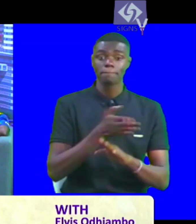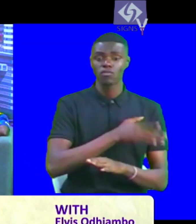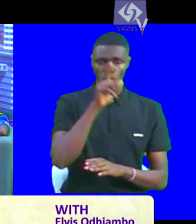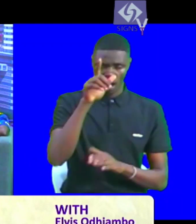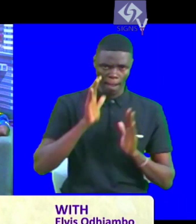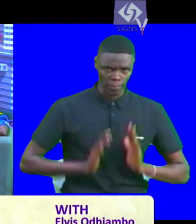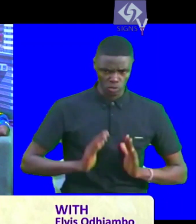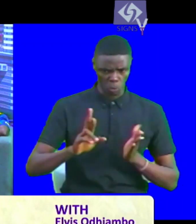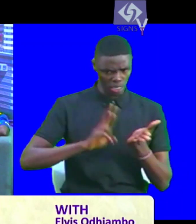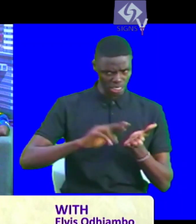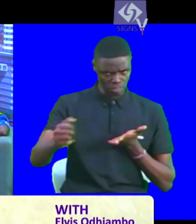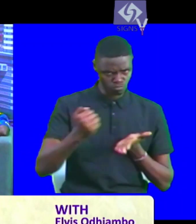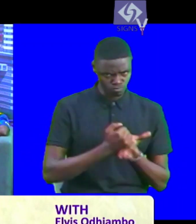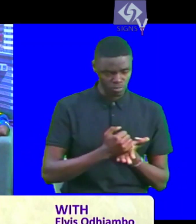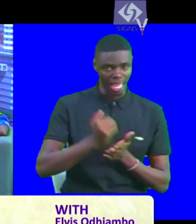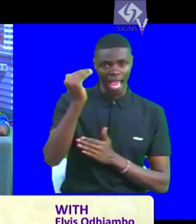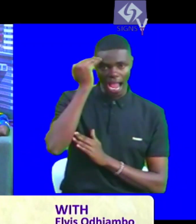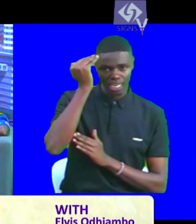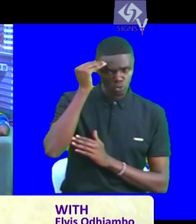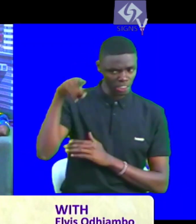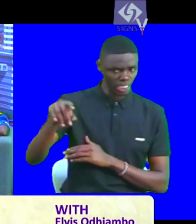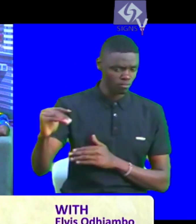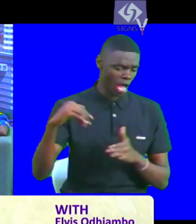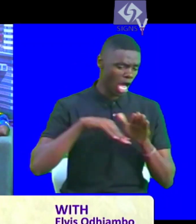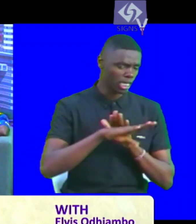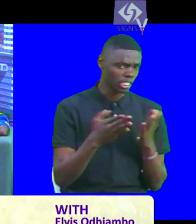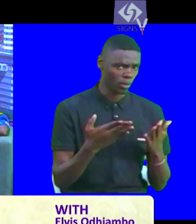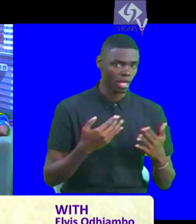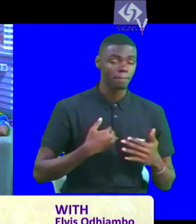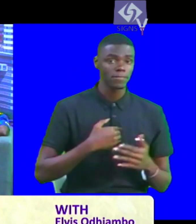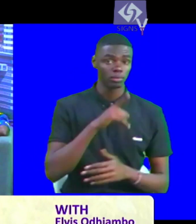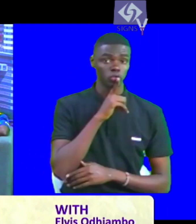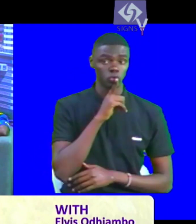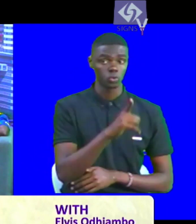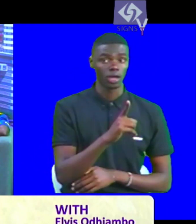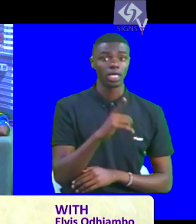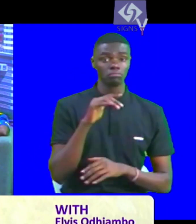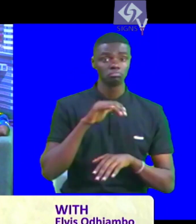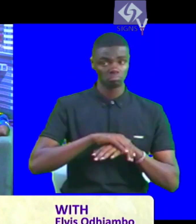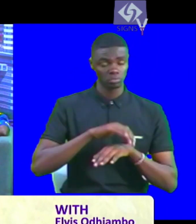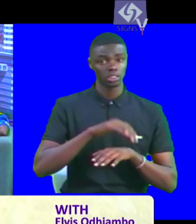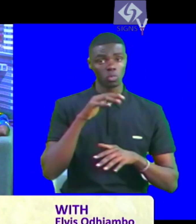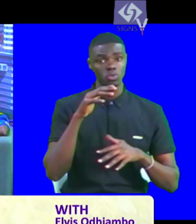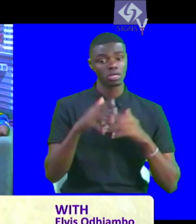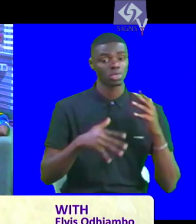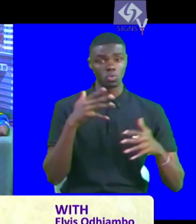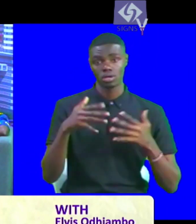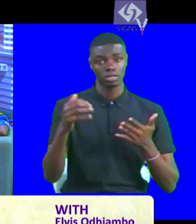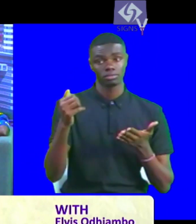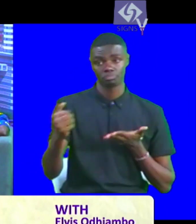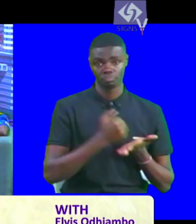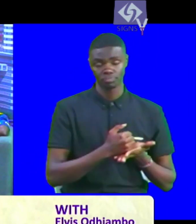I'm very sure huyo msee before asainiwe alikuwa yani anajua mahali anaenda. So I'm very sure it's a good signing.